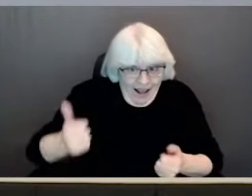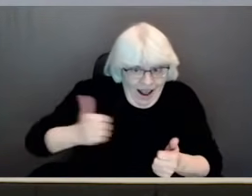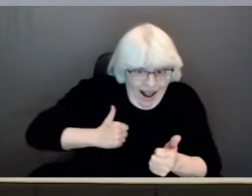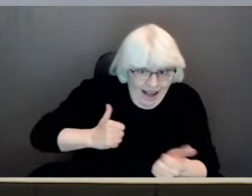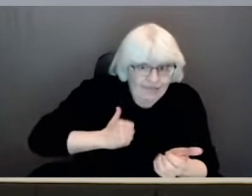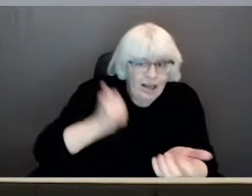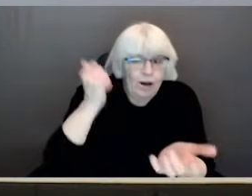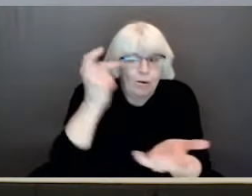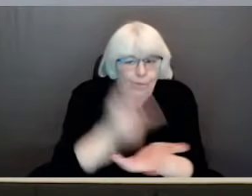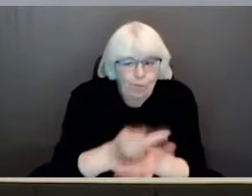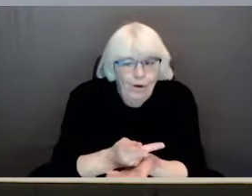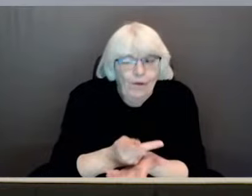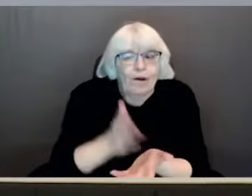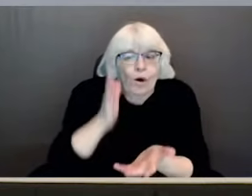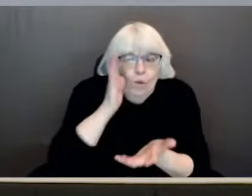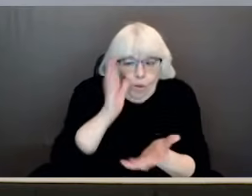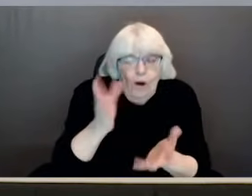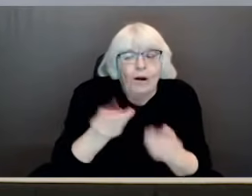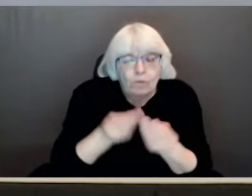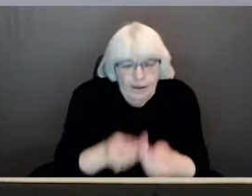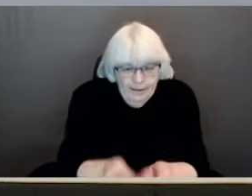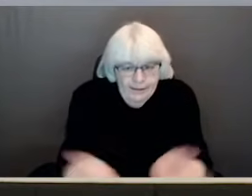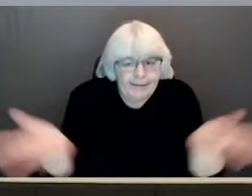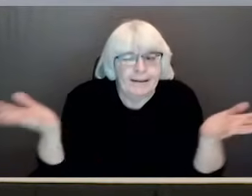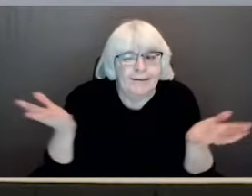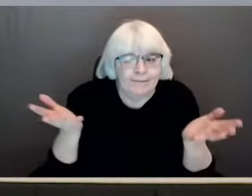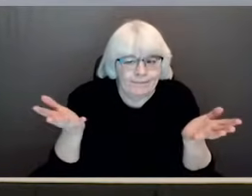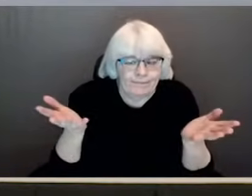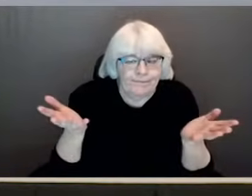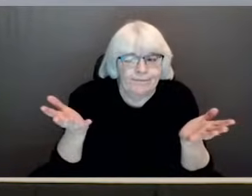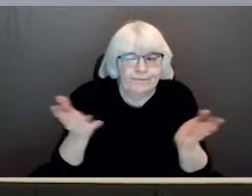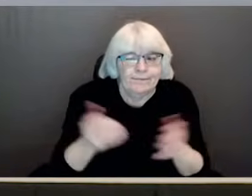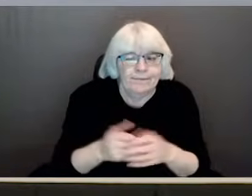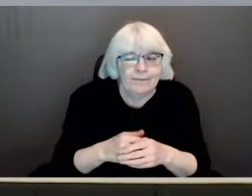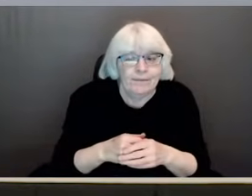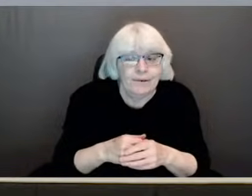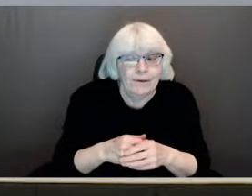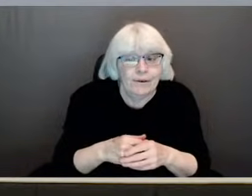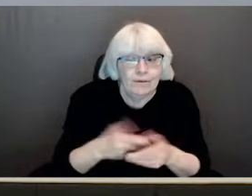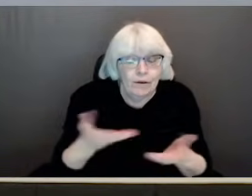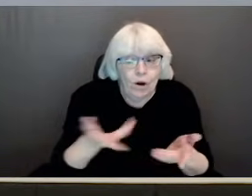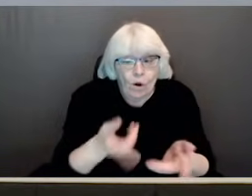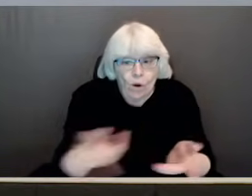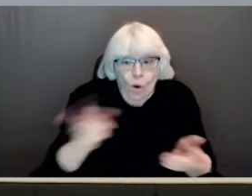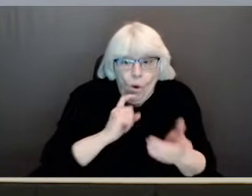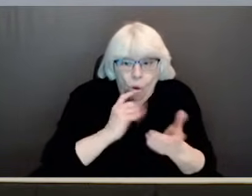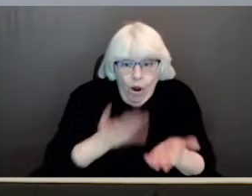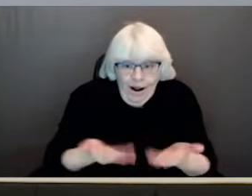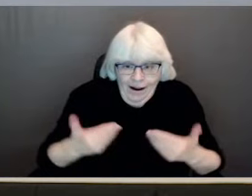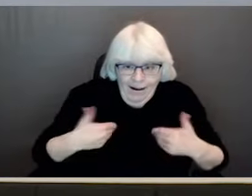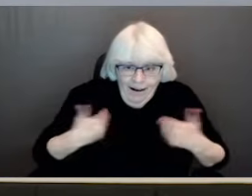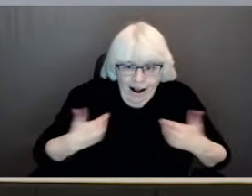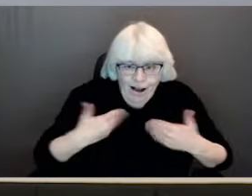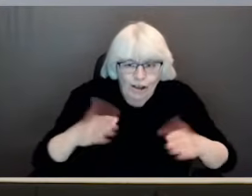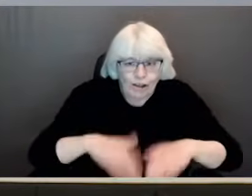vaccine rollout will begin soon thereafter. There will be enough vaccine to immunize all children in this age